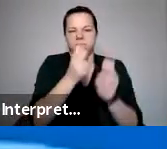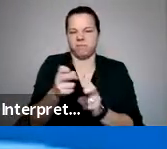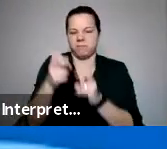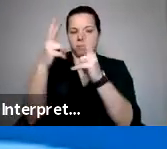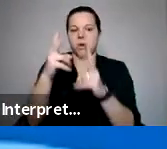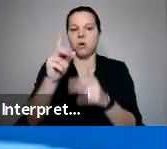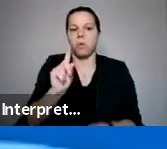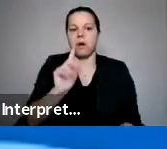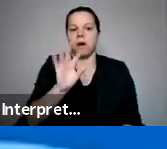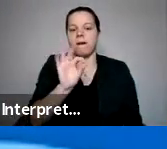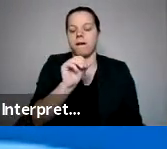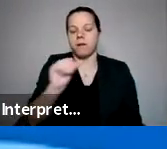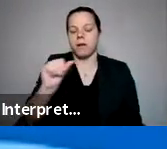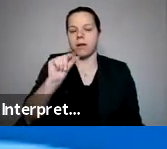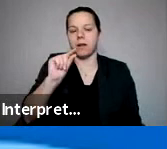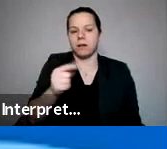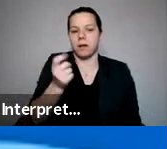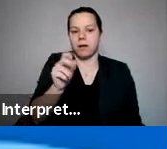at